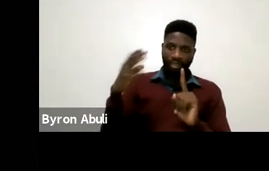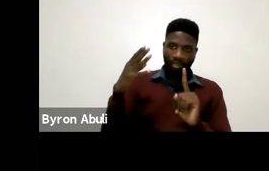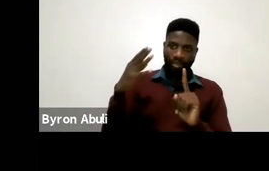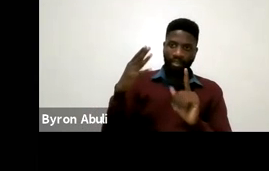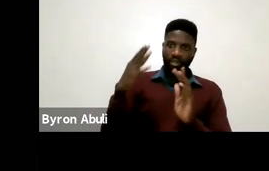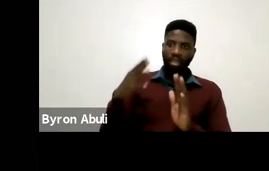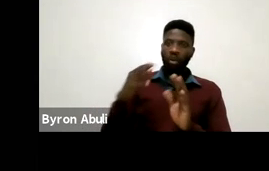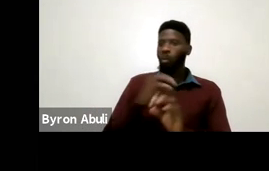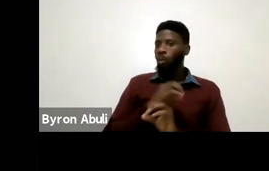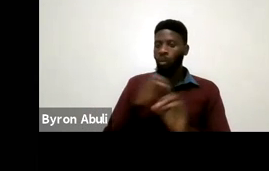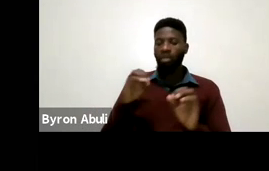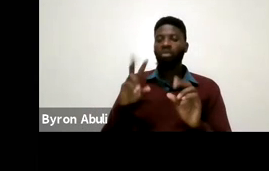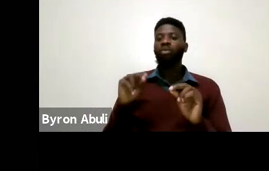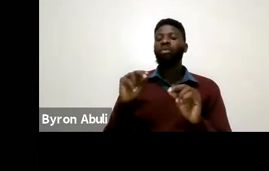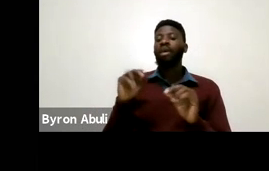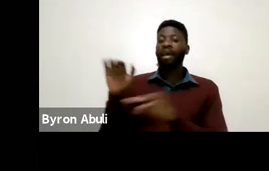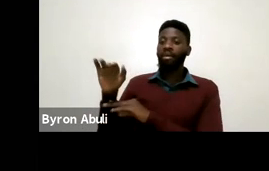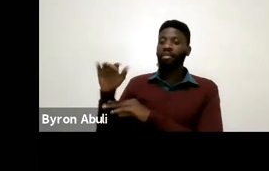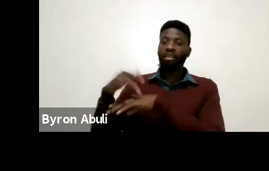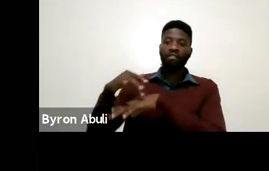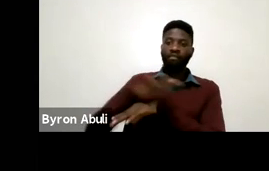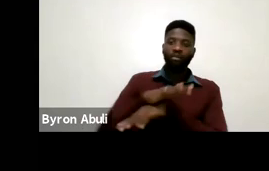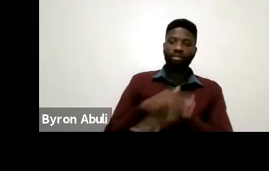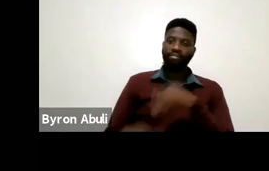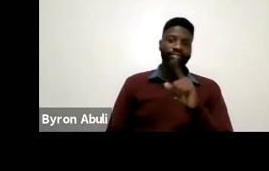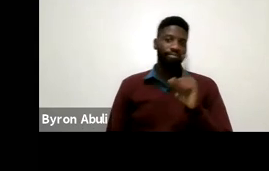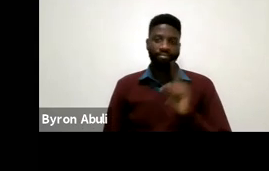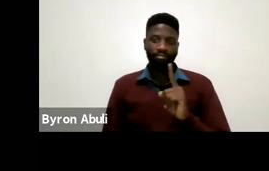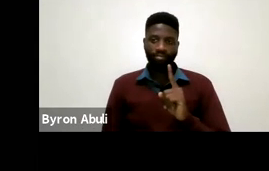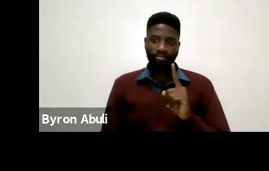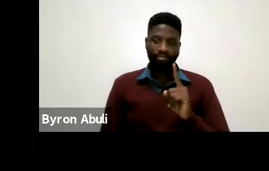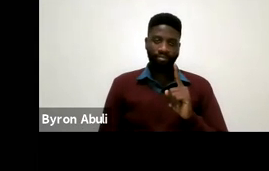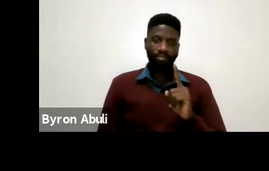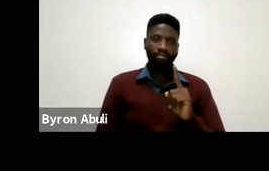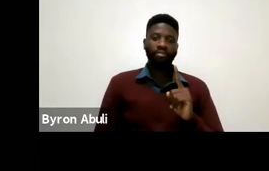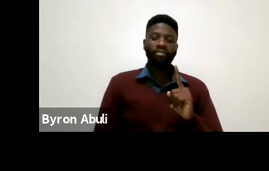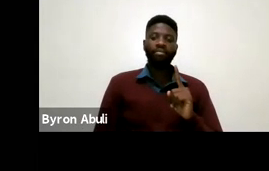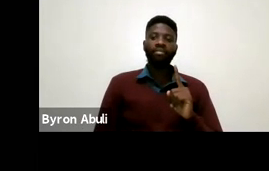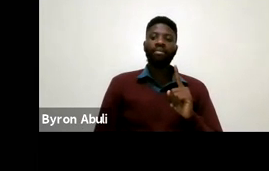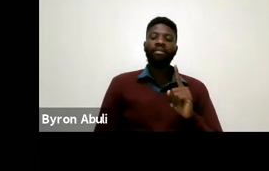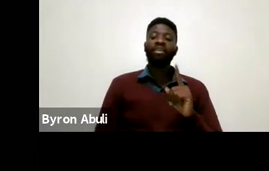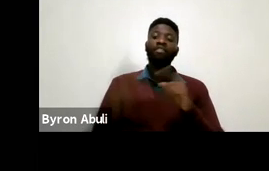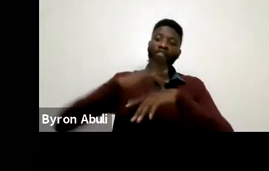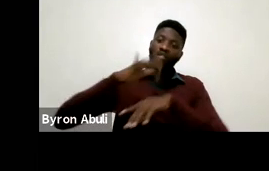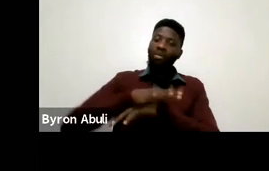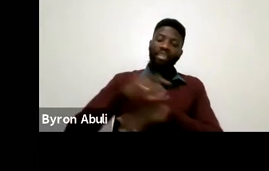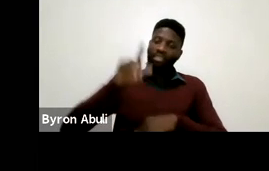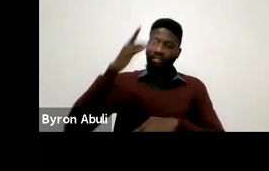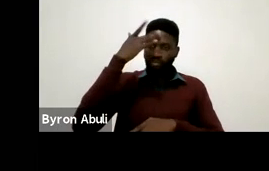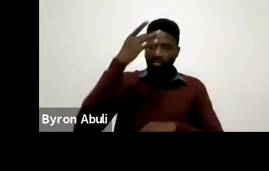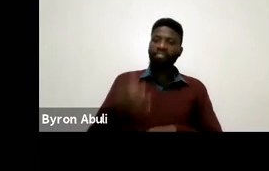influence. So the key word there is to influence, until you forget what your dream and you start living other people's